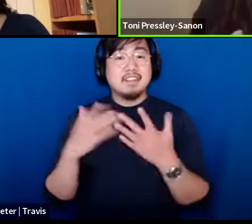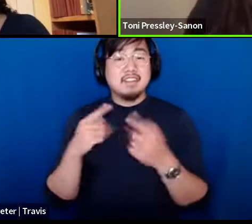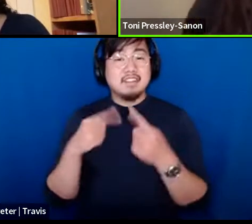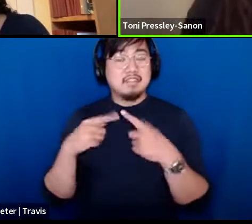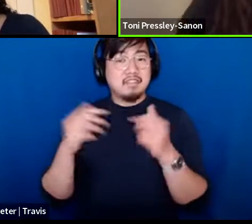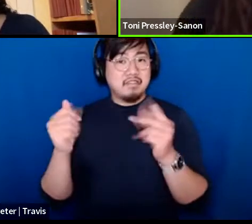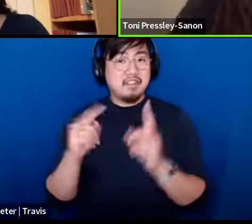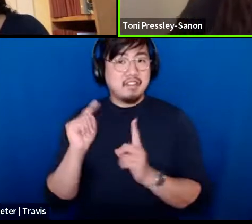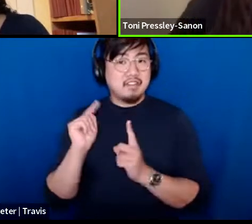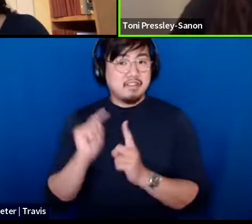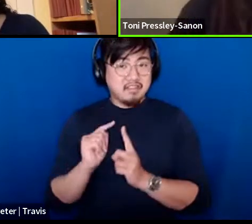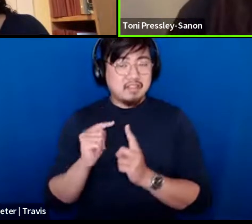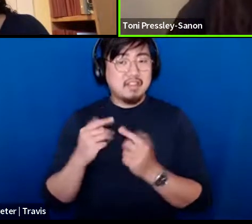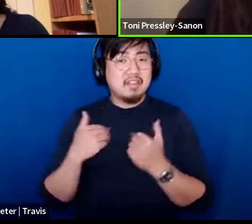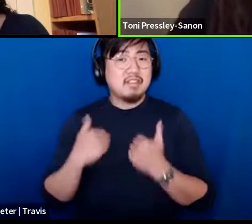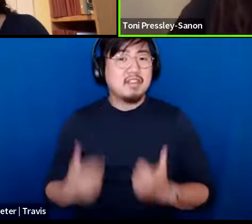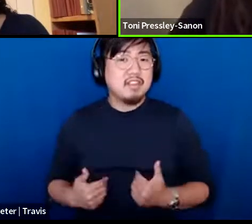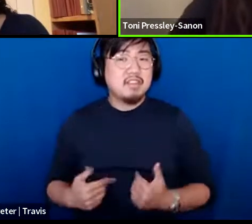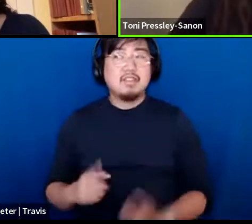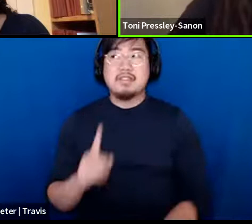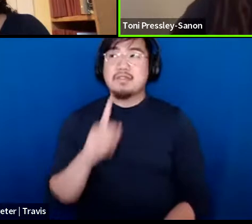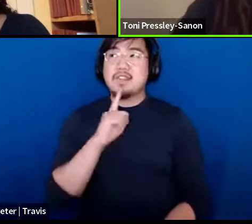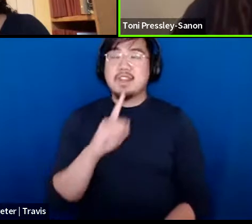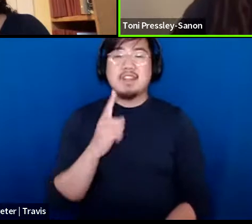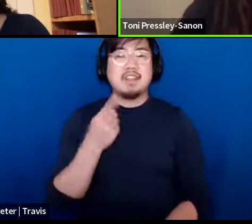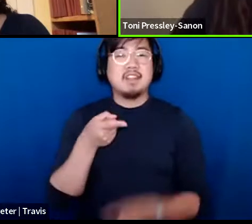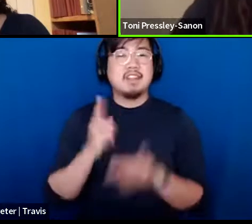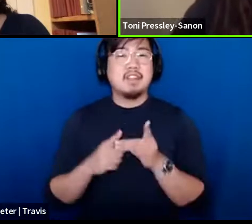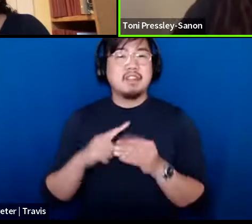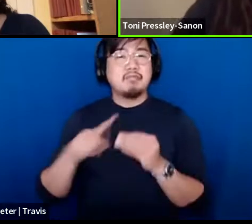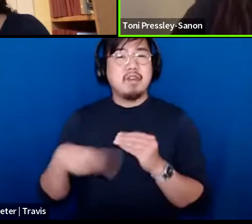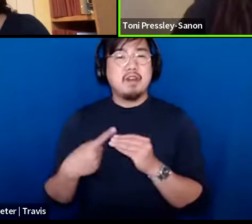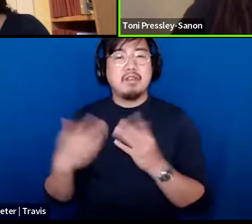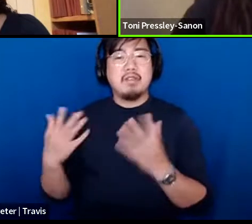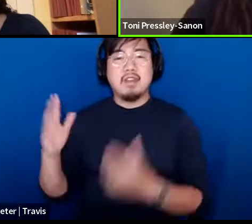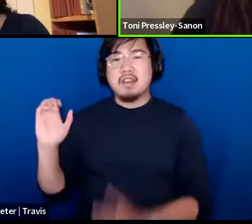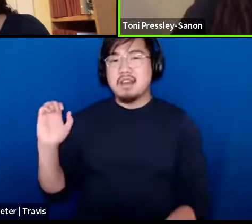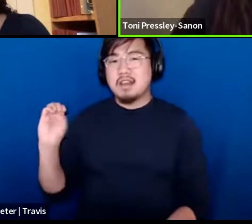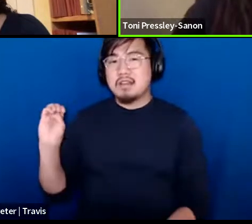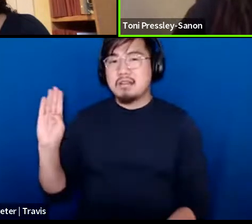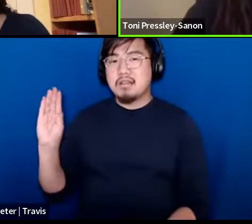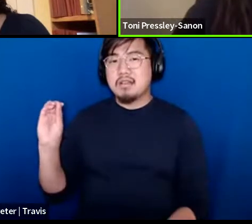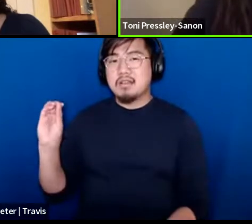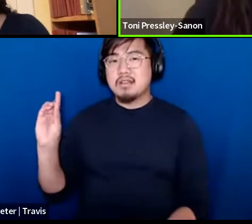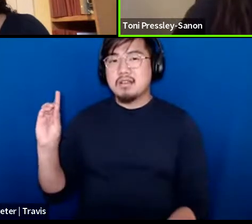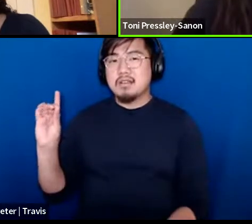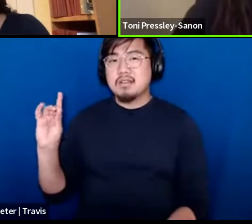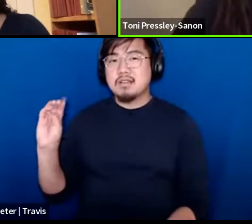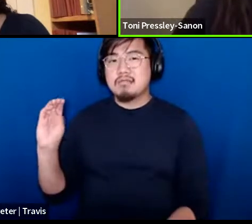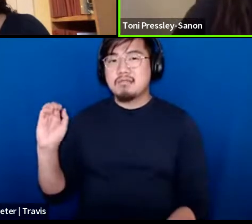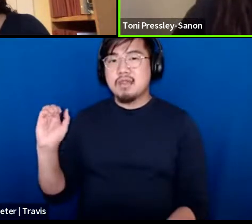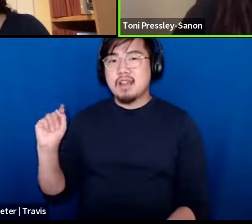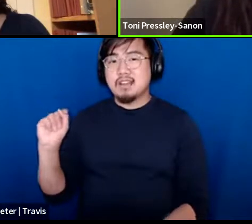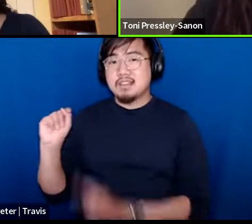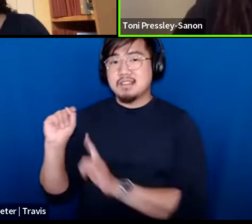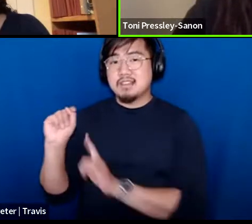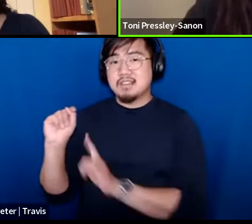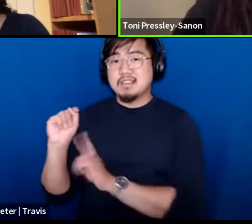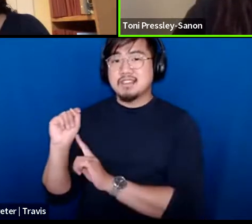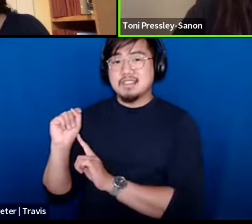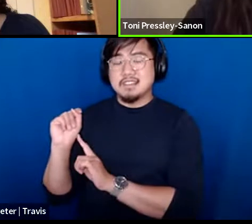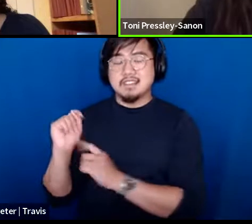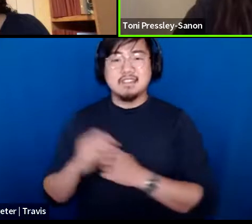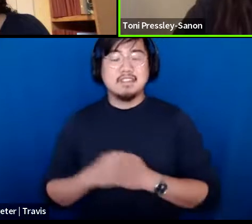Buddhism is about the embodiment. So I was wondering, though, as I was reading